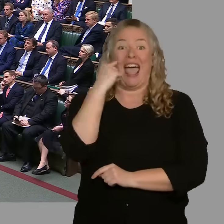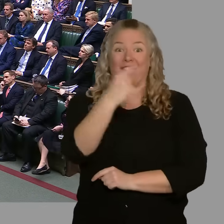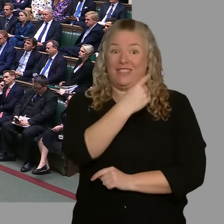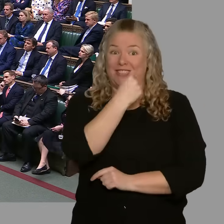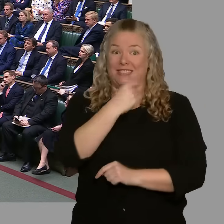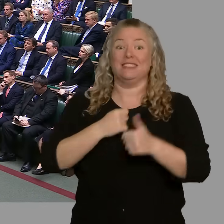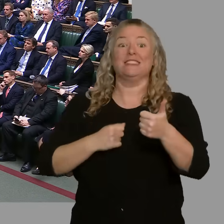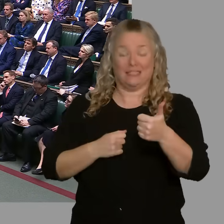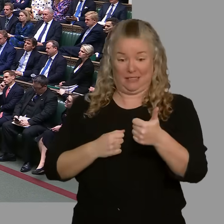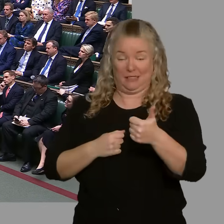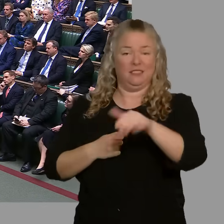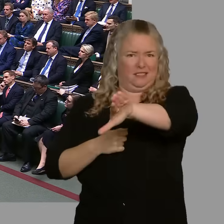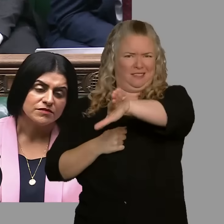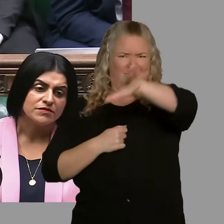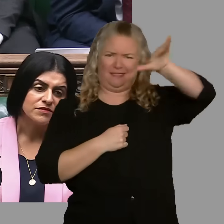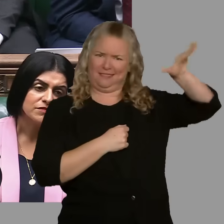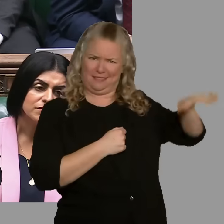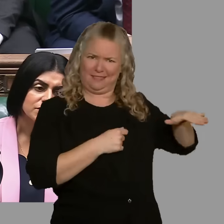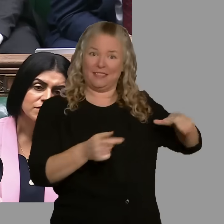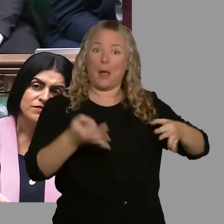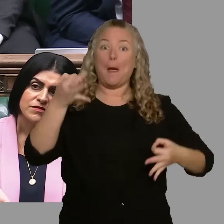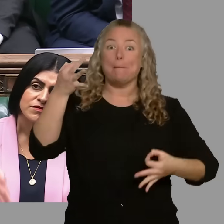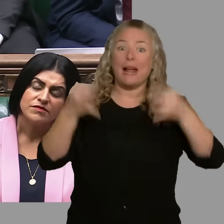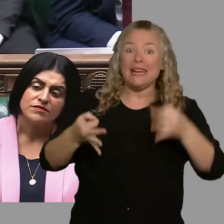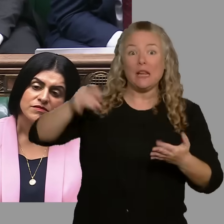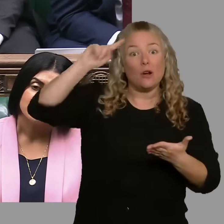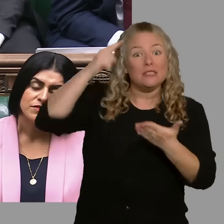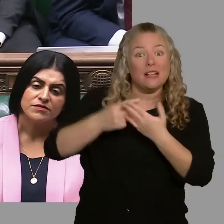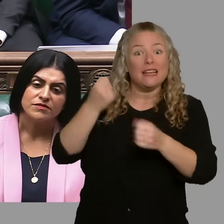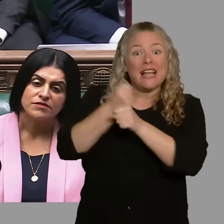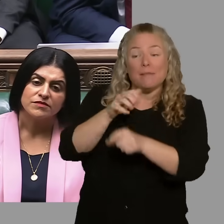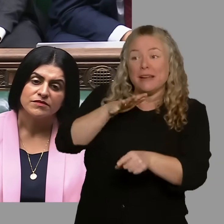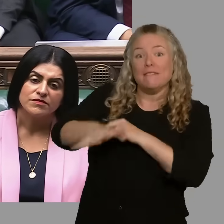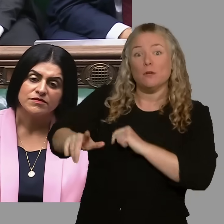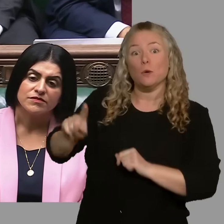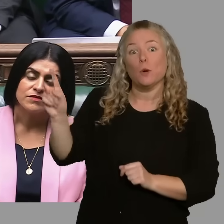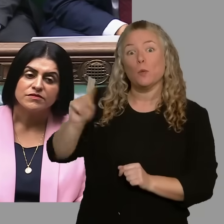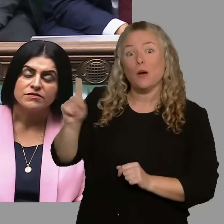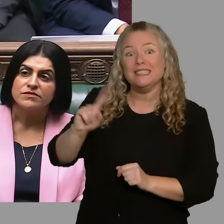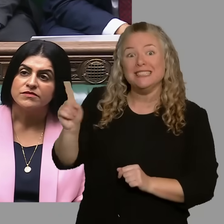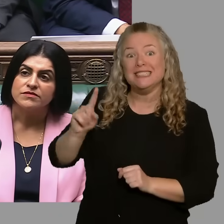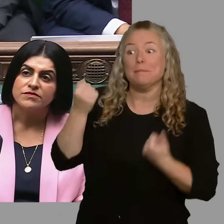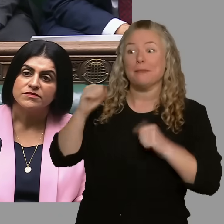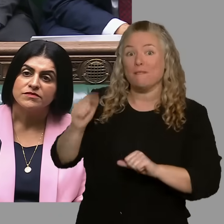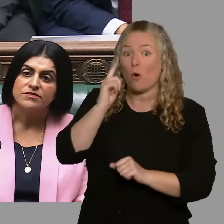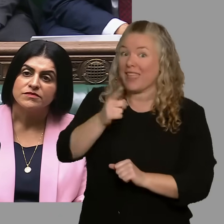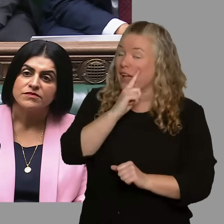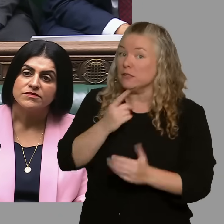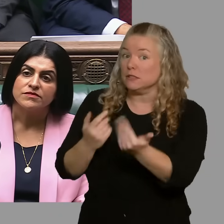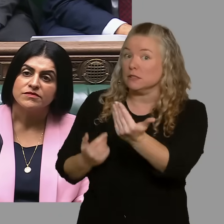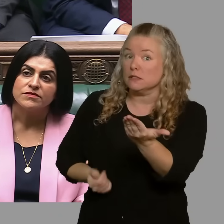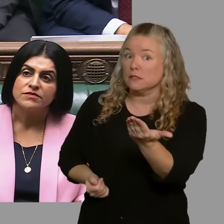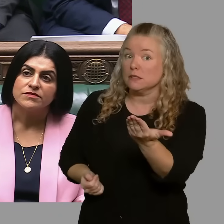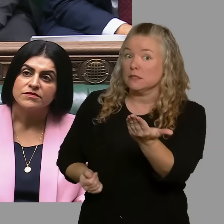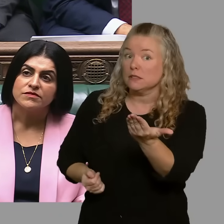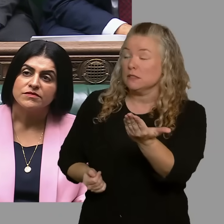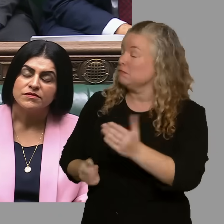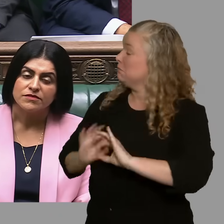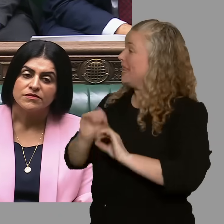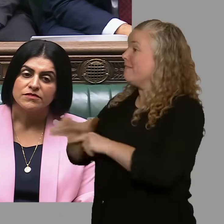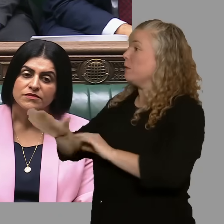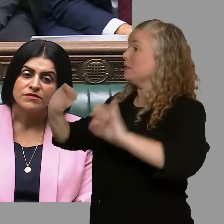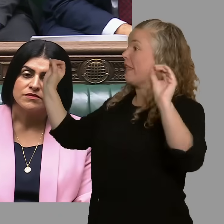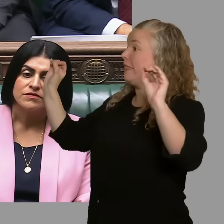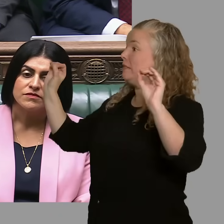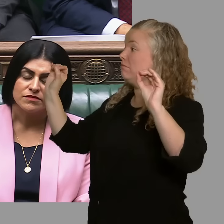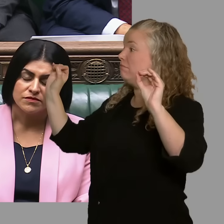Absolutely none. Absolutely none. And I will also tell him this. I was the Chief Prosecutor for 5 years. And I